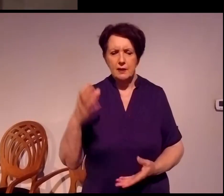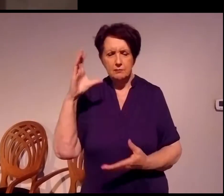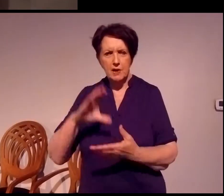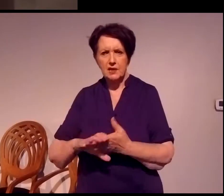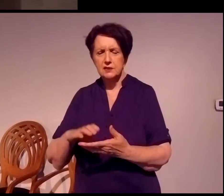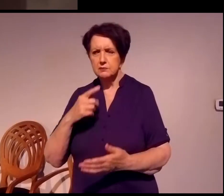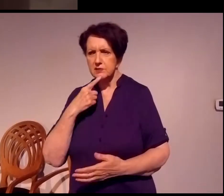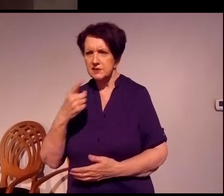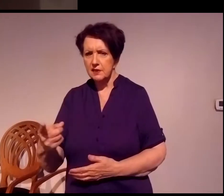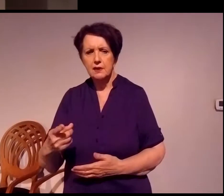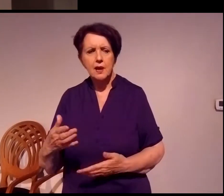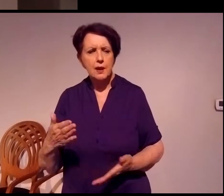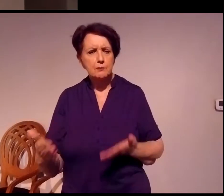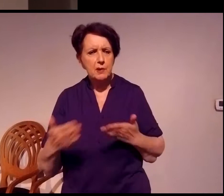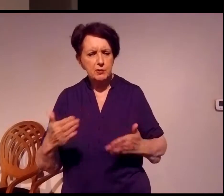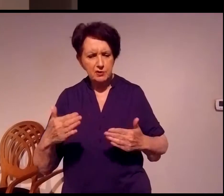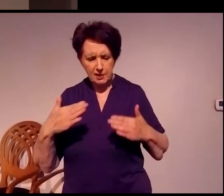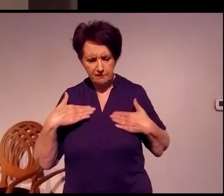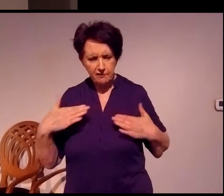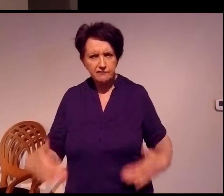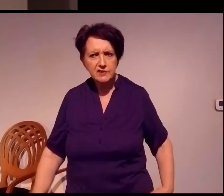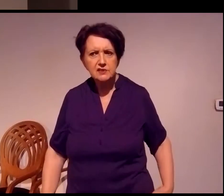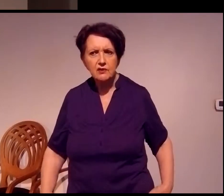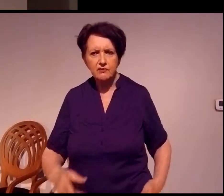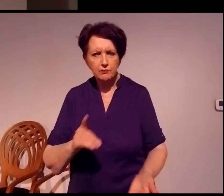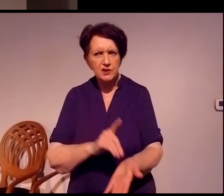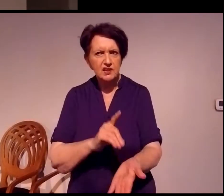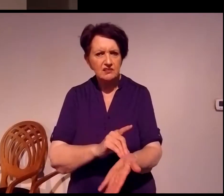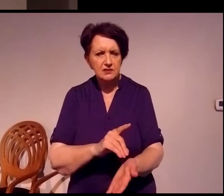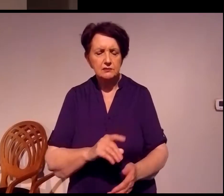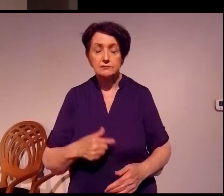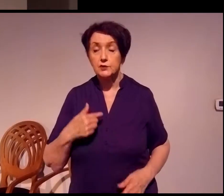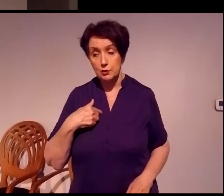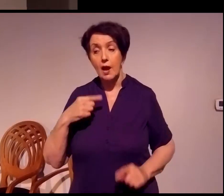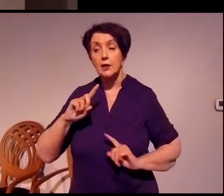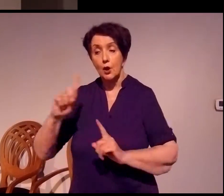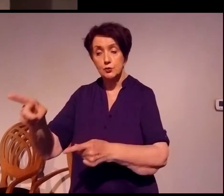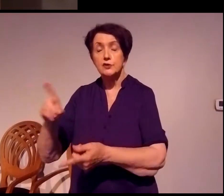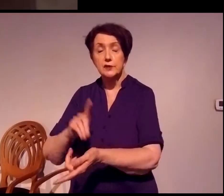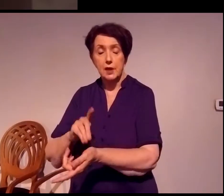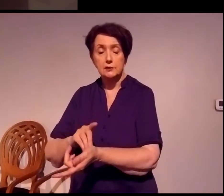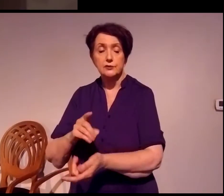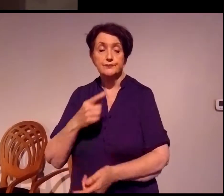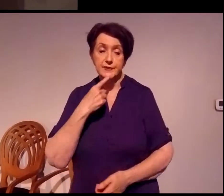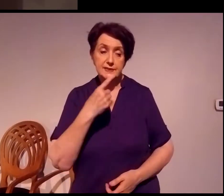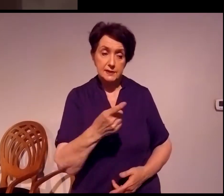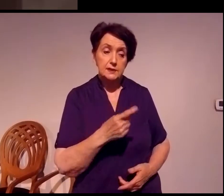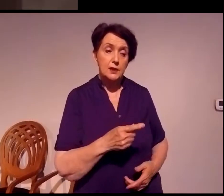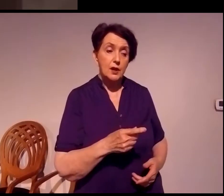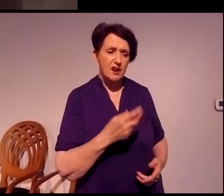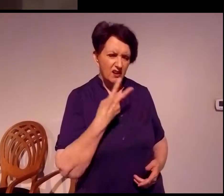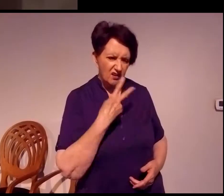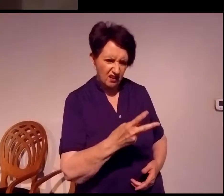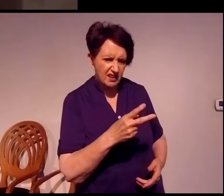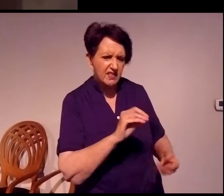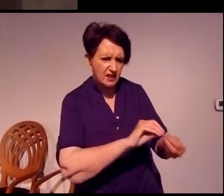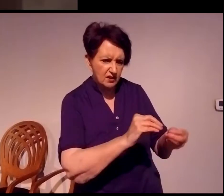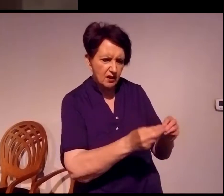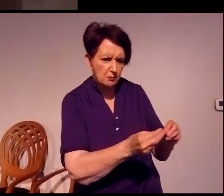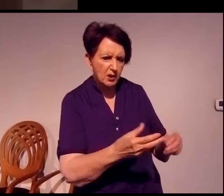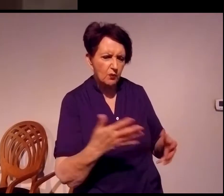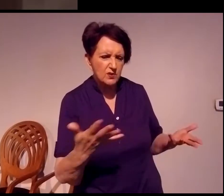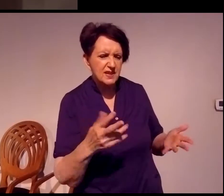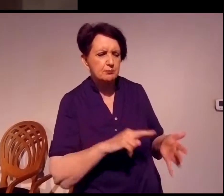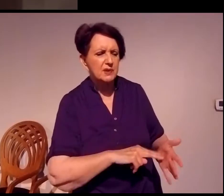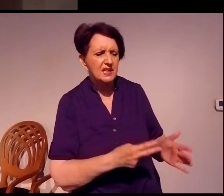go have a little physical or something. So I go, right? And the doctor says, look at that number. And I said, what is that?